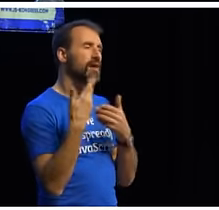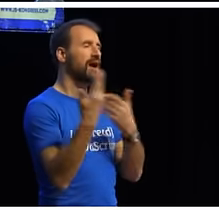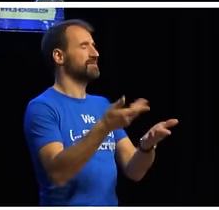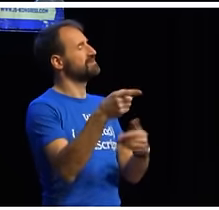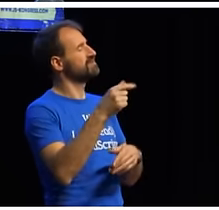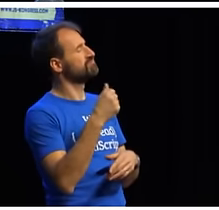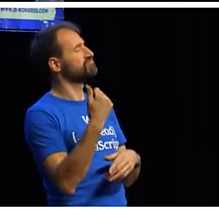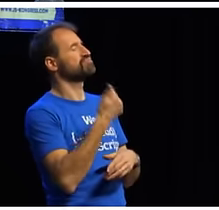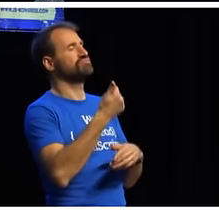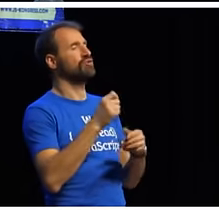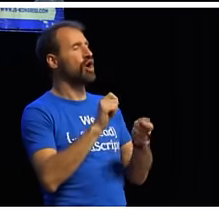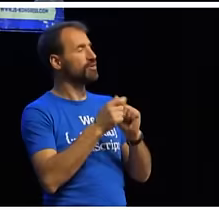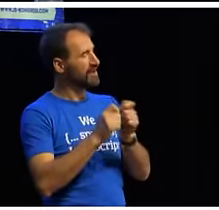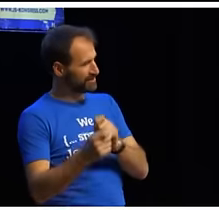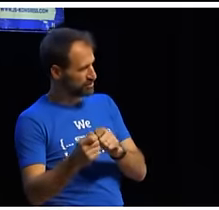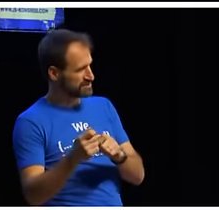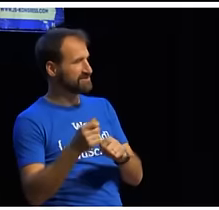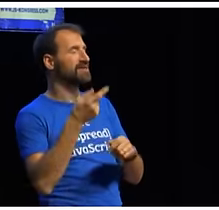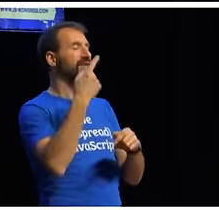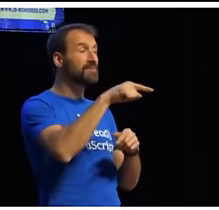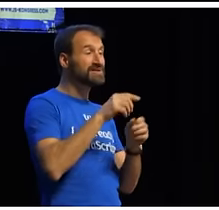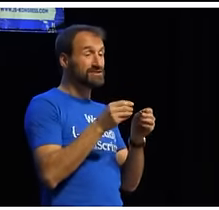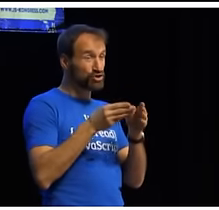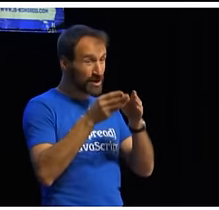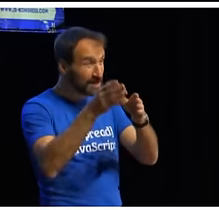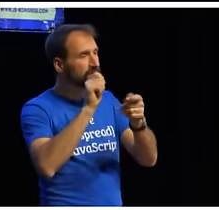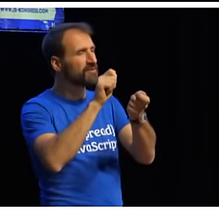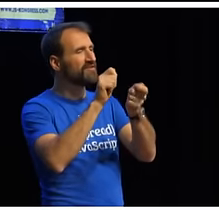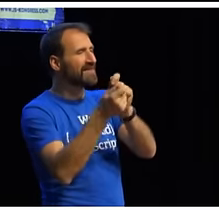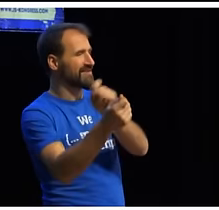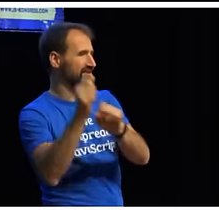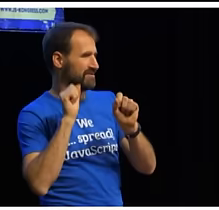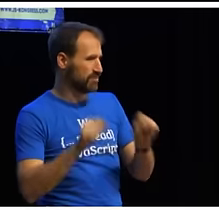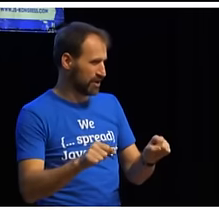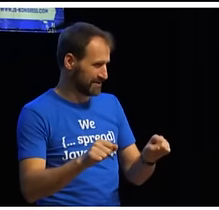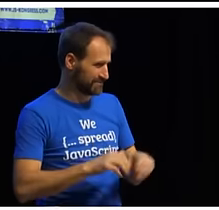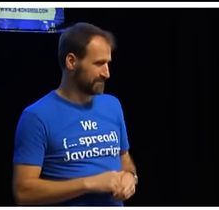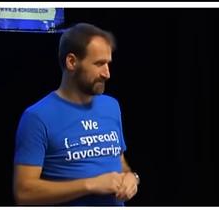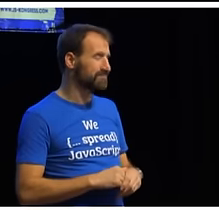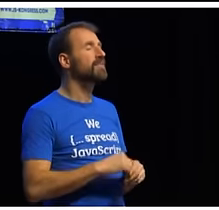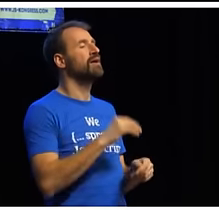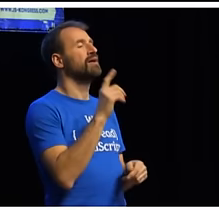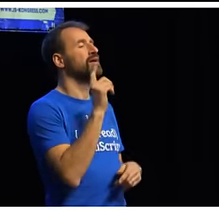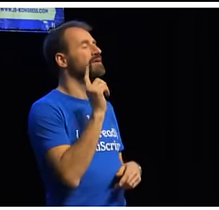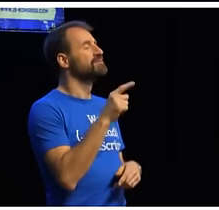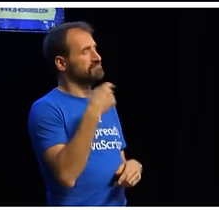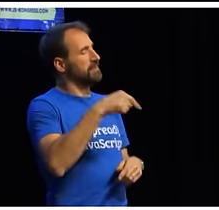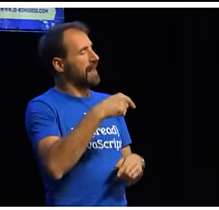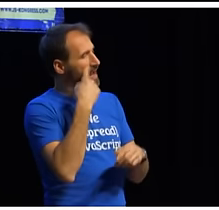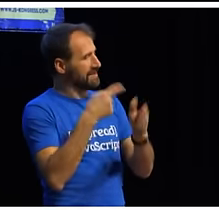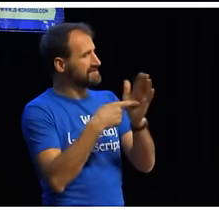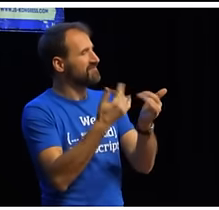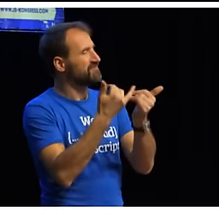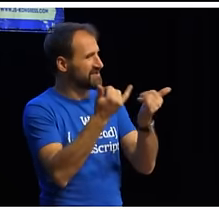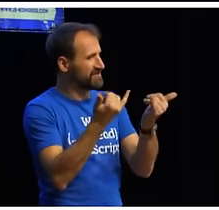the stream with the help of operators. We will see that in a moment. And then you are able to transform the